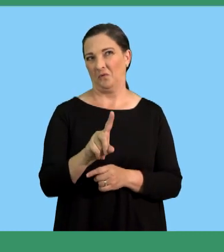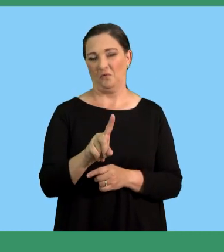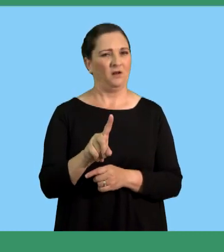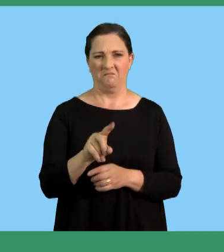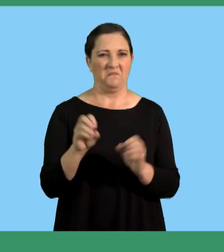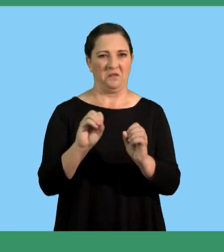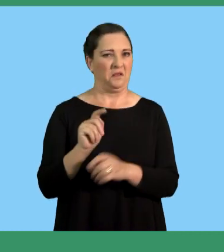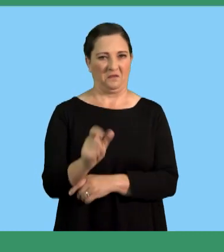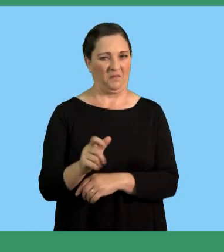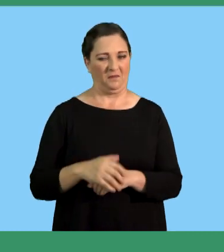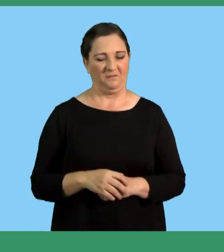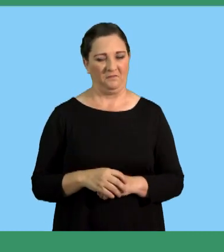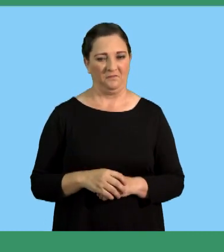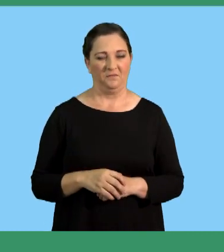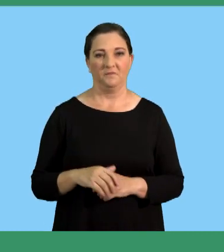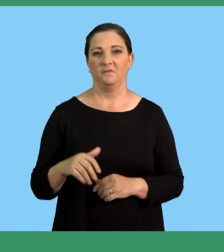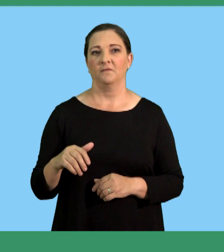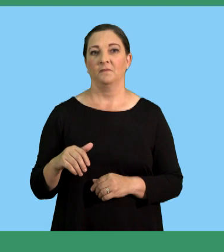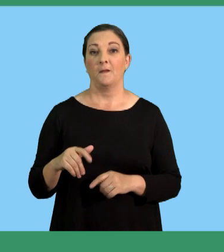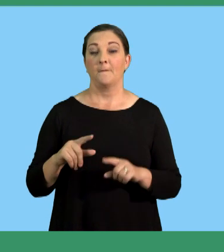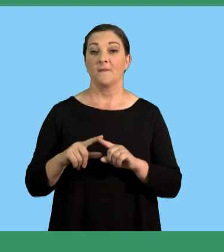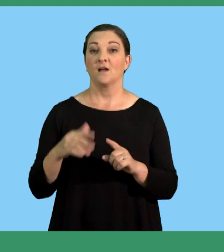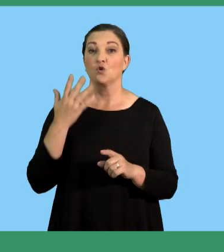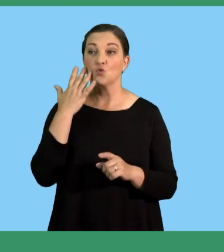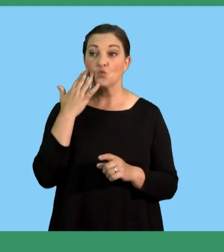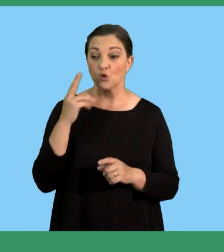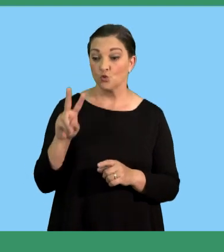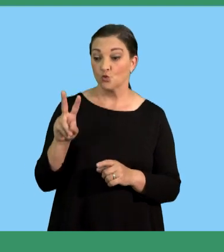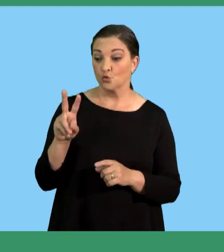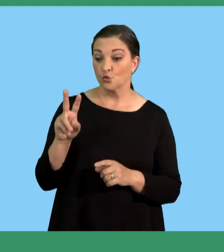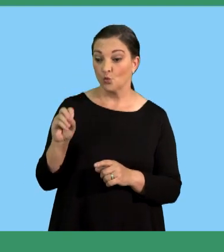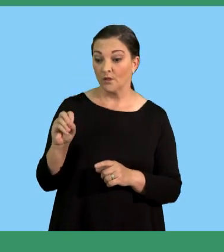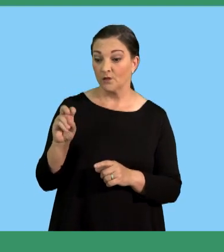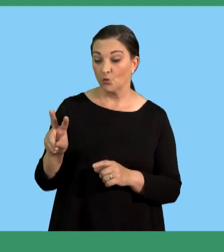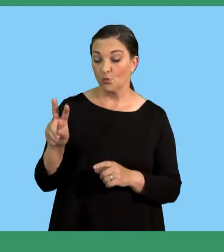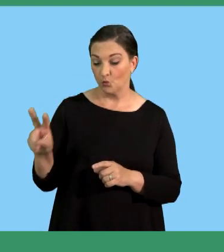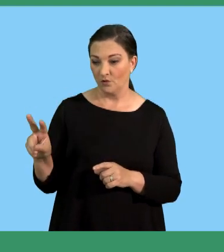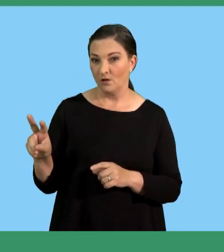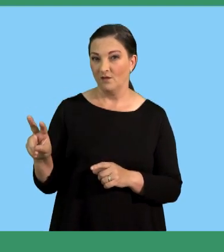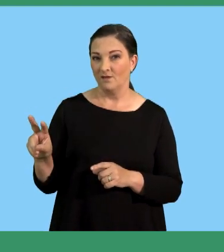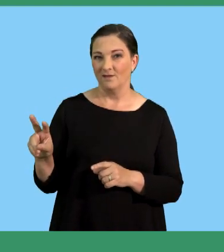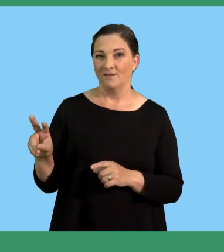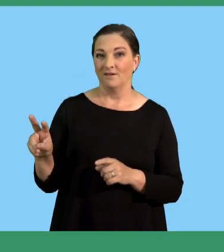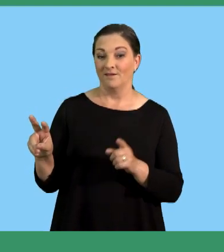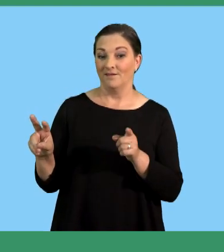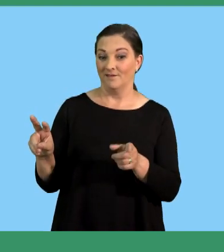paid, meaning when the shareholders receive on 2022, they have to